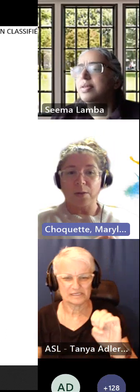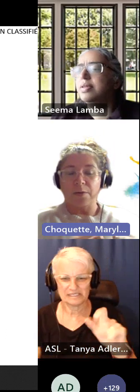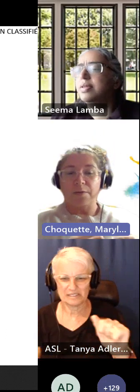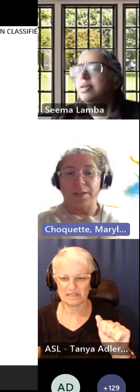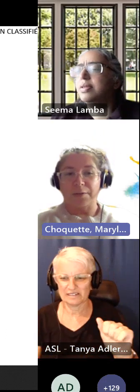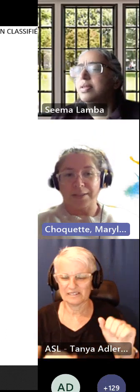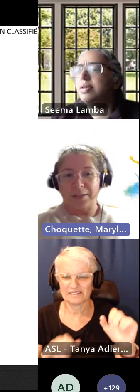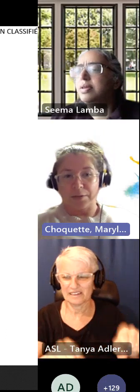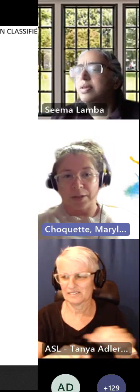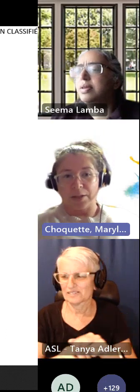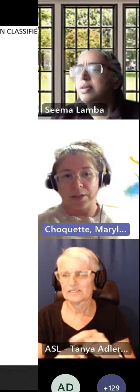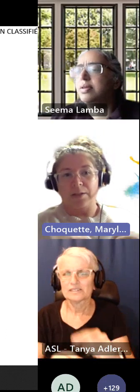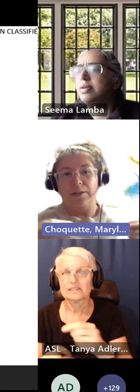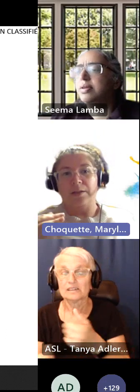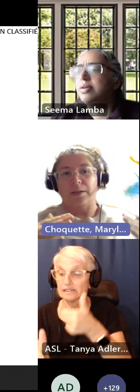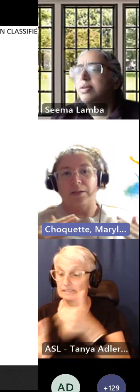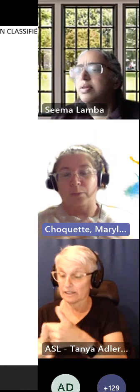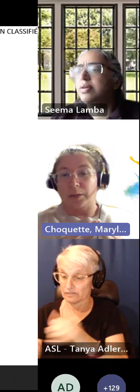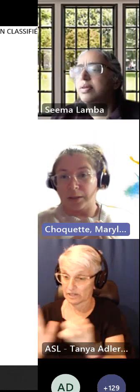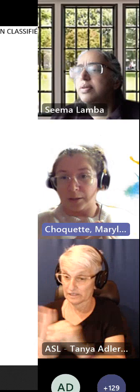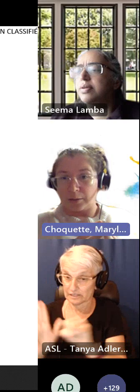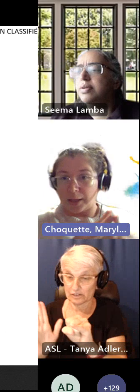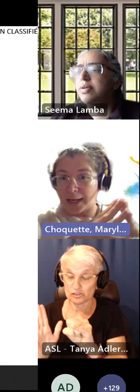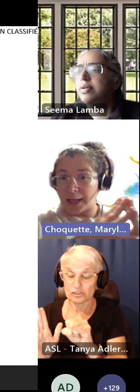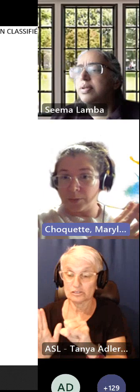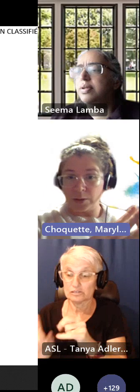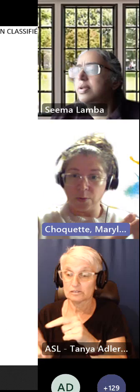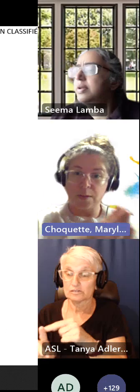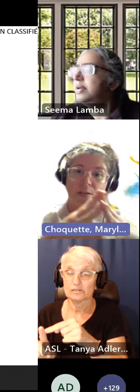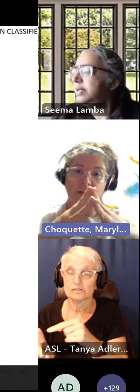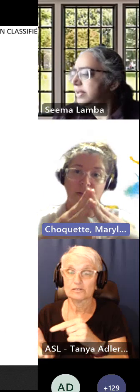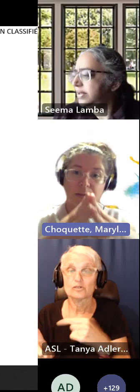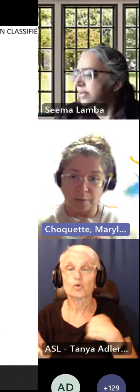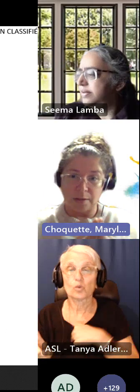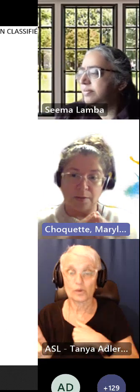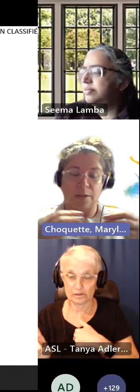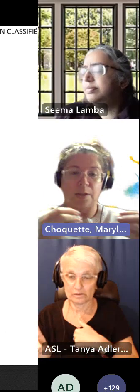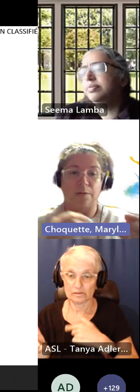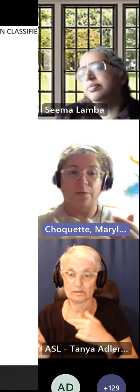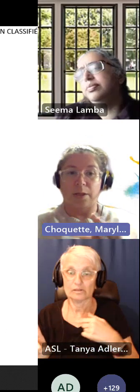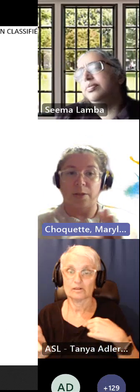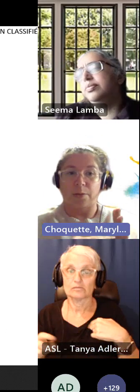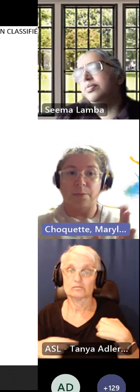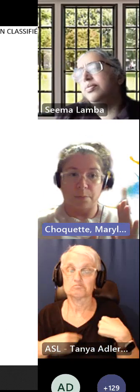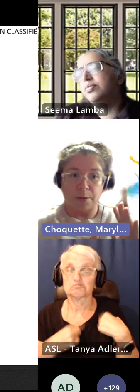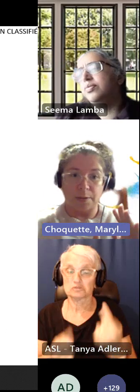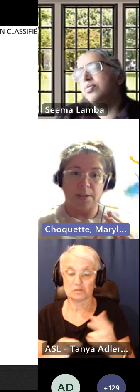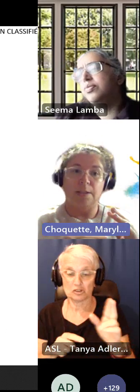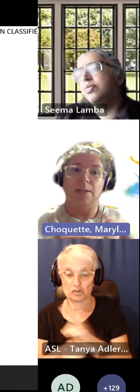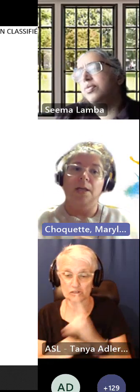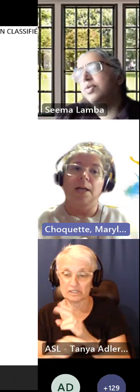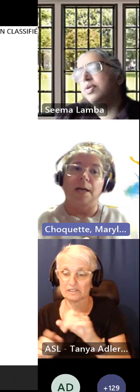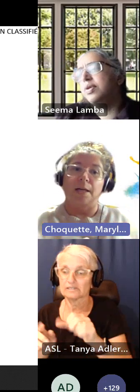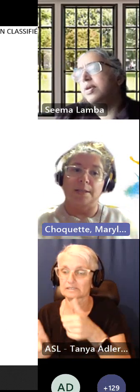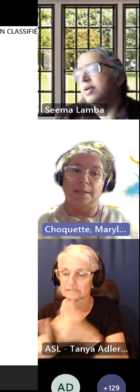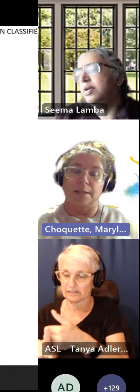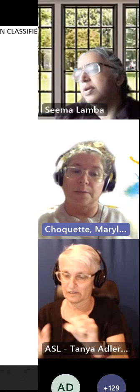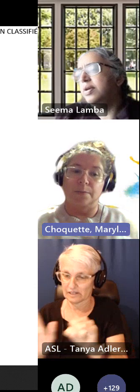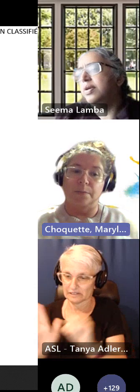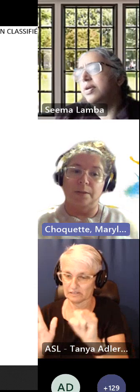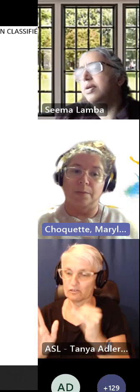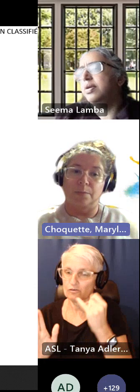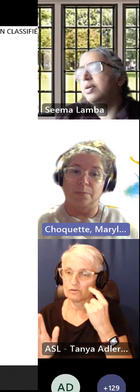Within the scope of self-identification, we had been using self-identification for HR purposes,